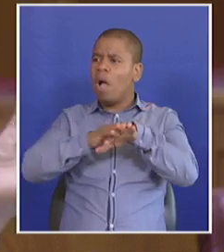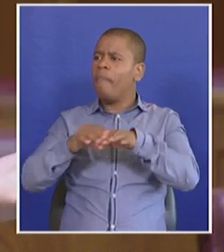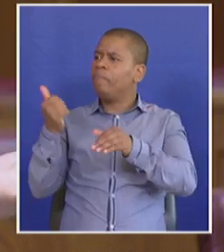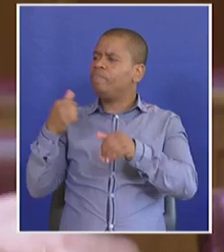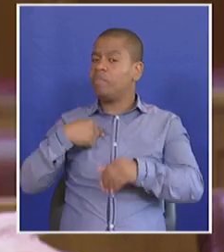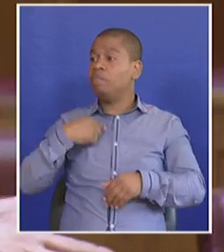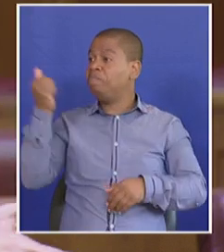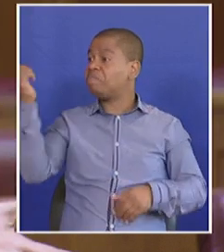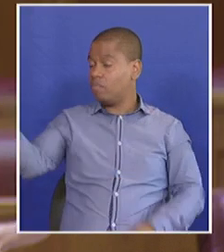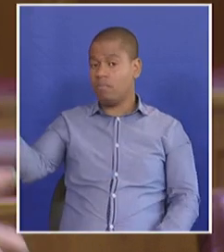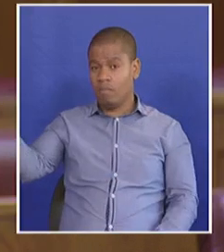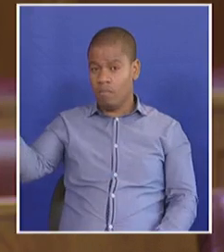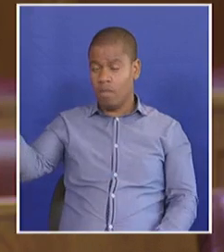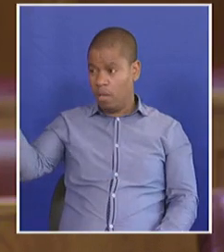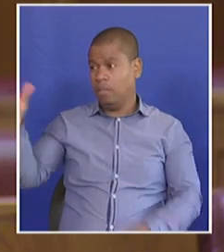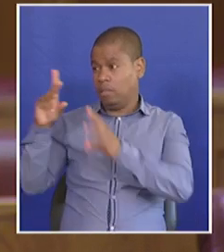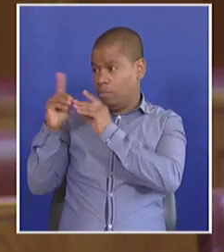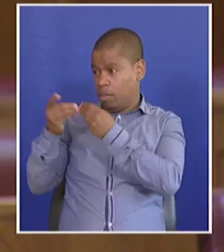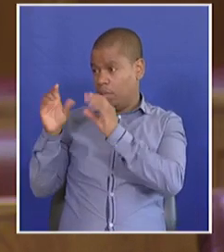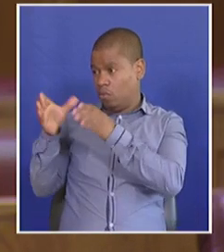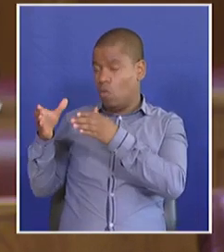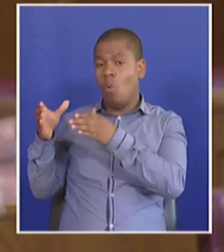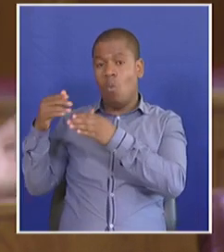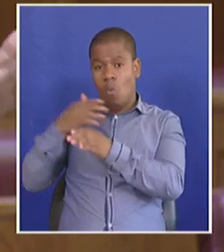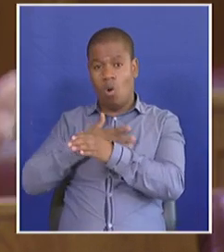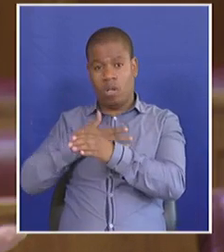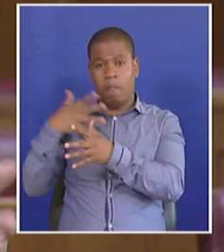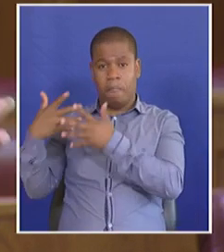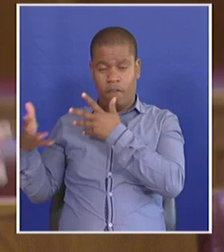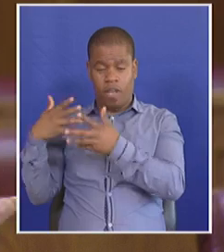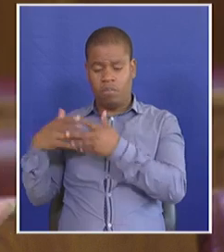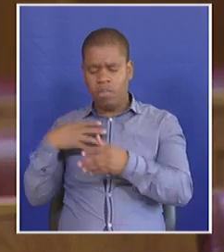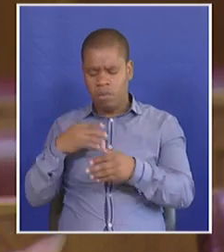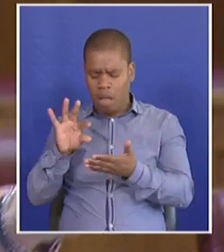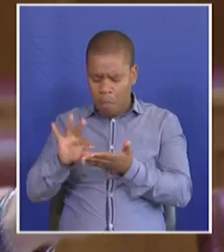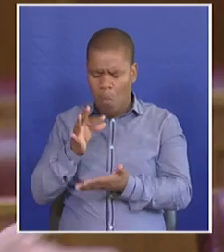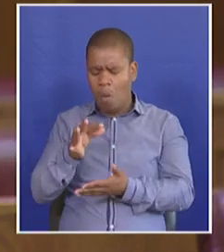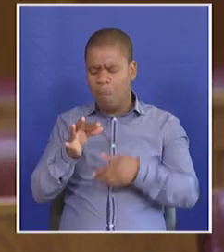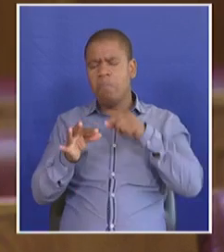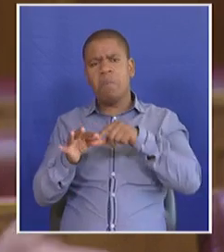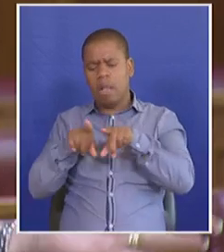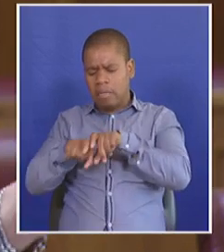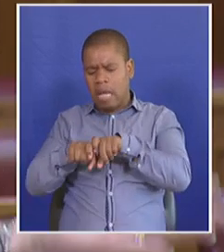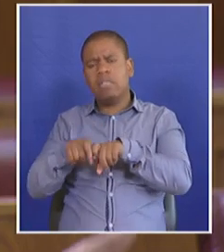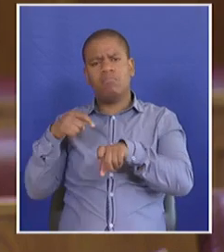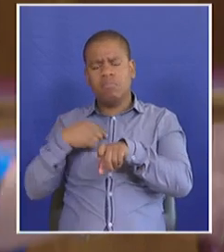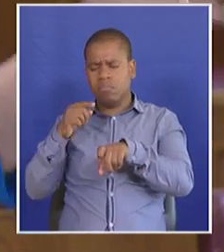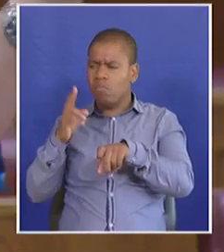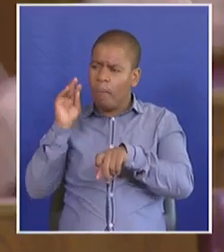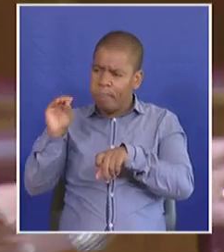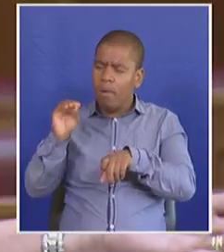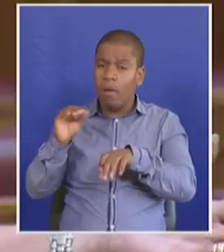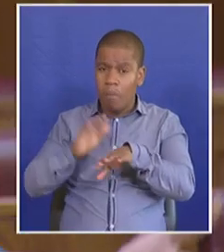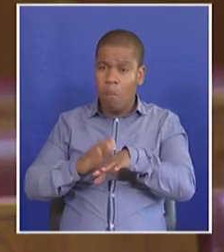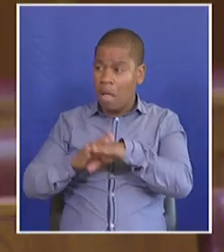the Department of Water Affairs out to come and take samples. And I wish you could see the reply. There is a clear block between